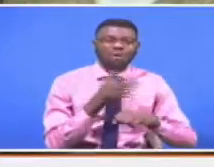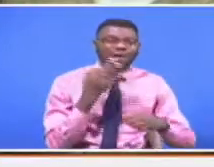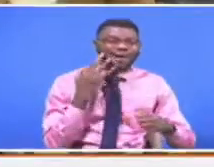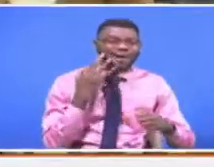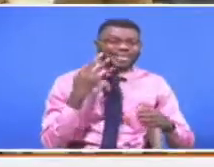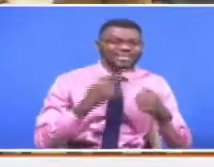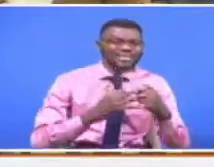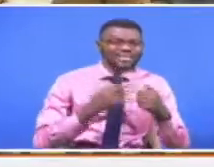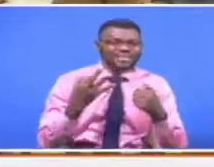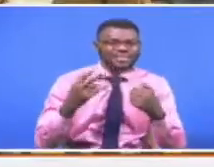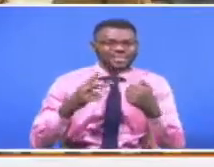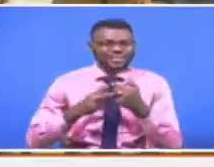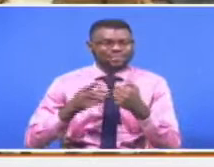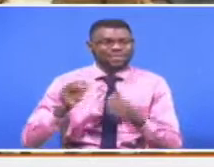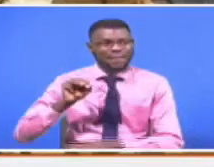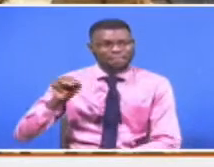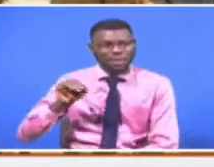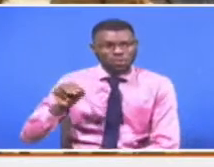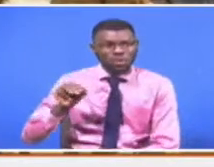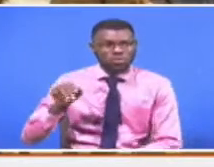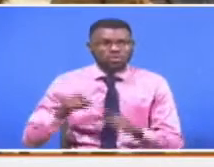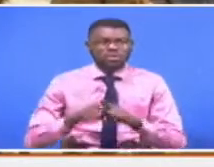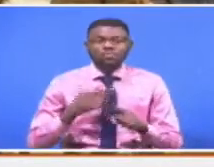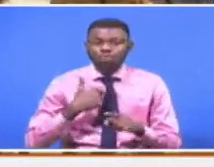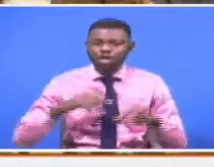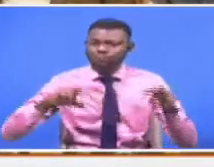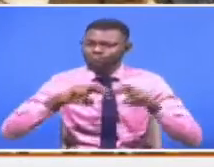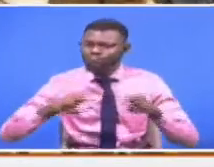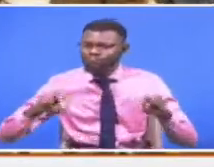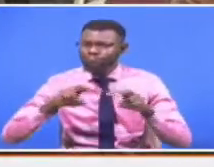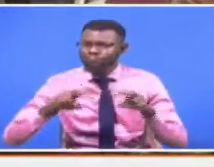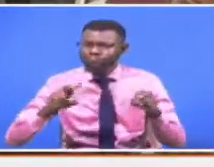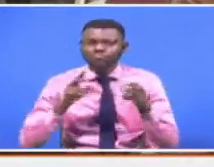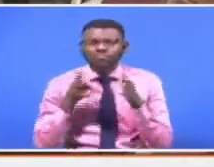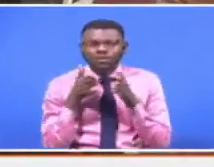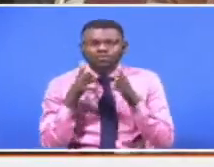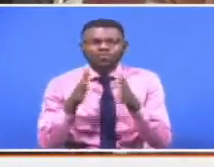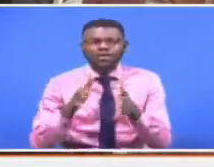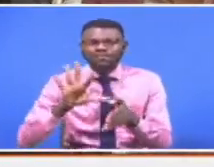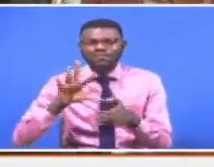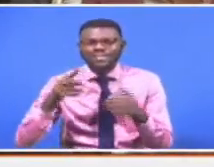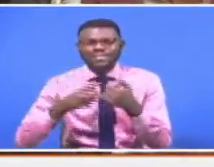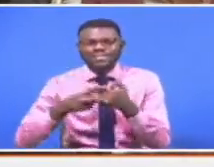shillings. Similarly, the probe will also focus on